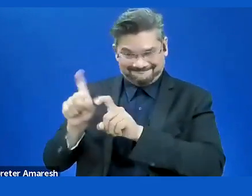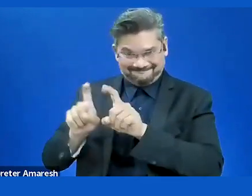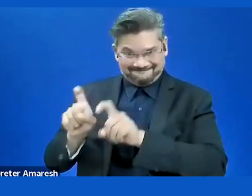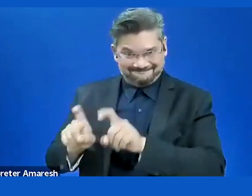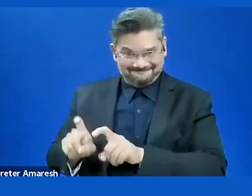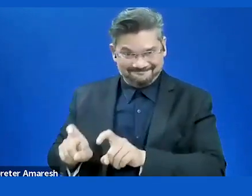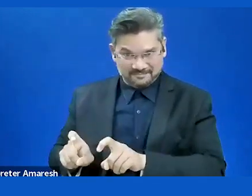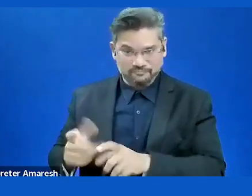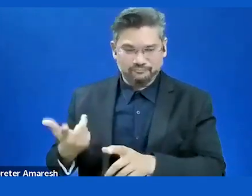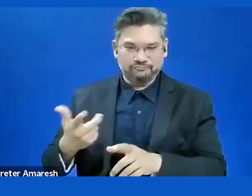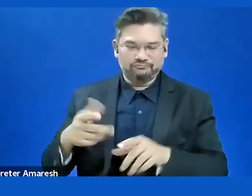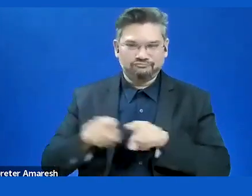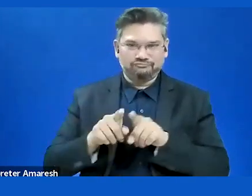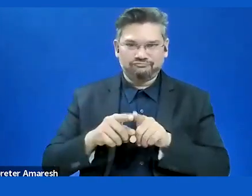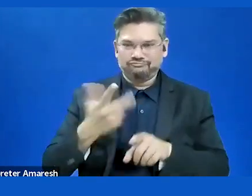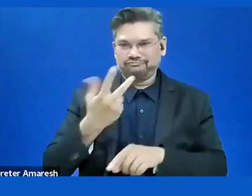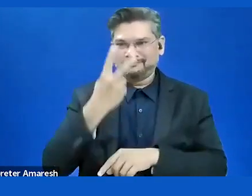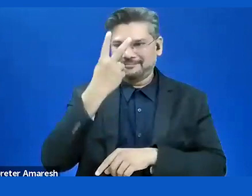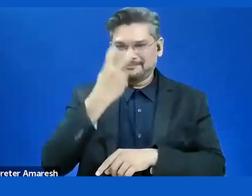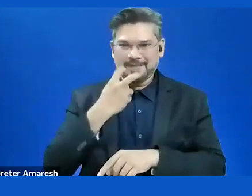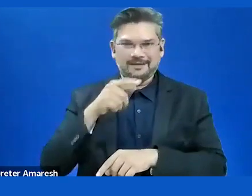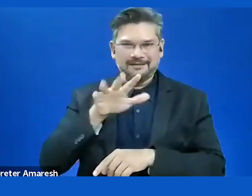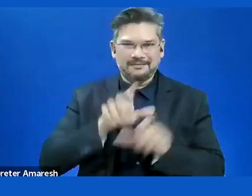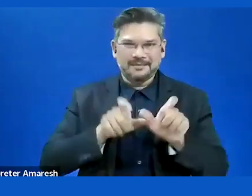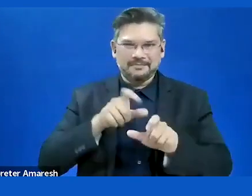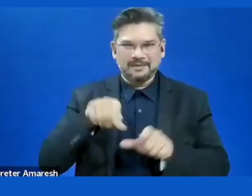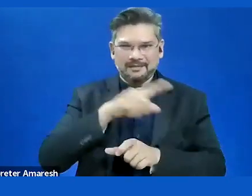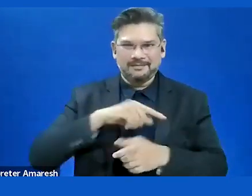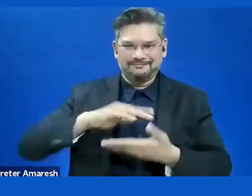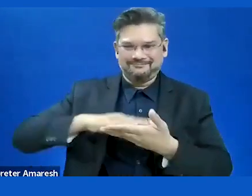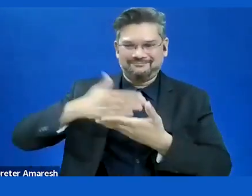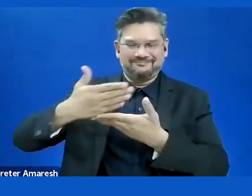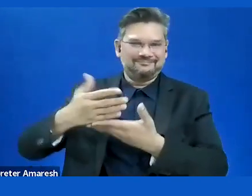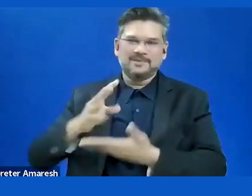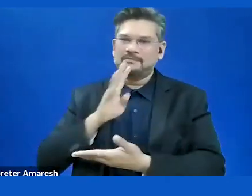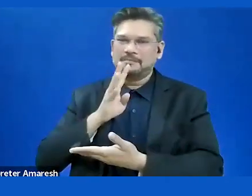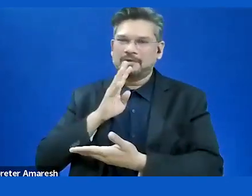and that will not be tested by AI.